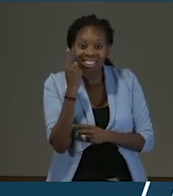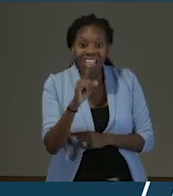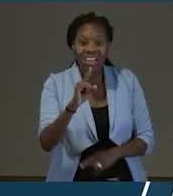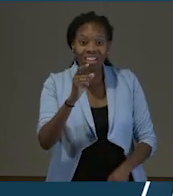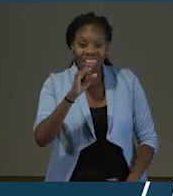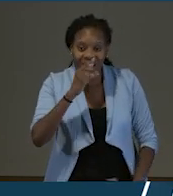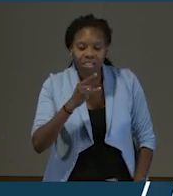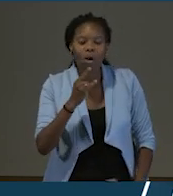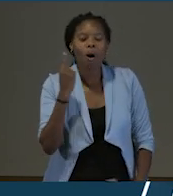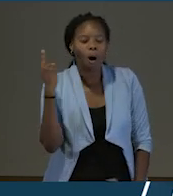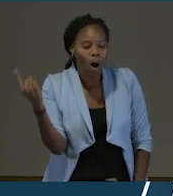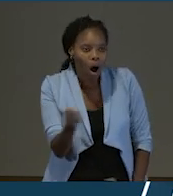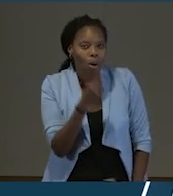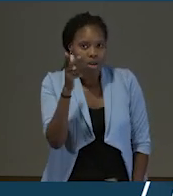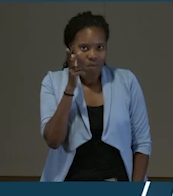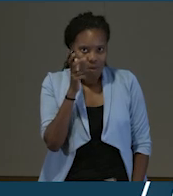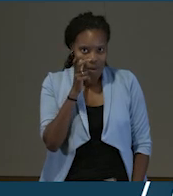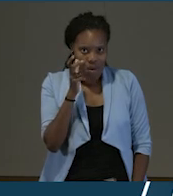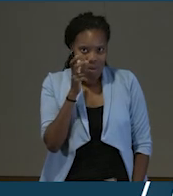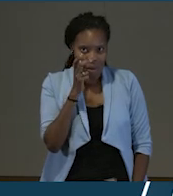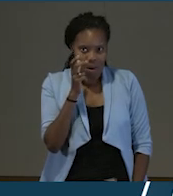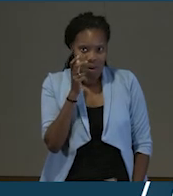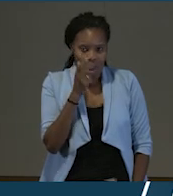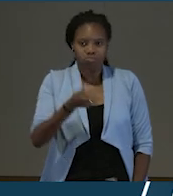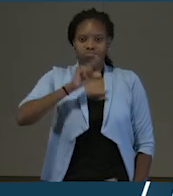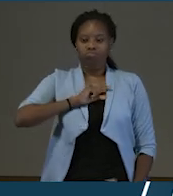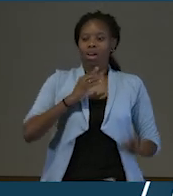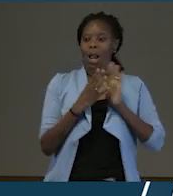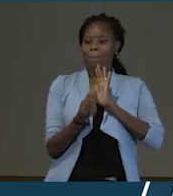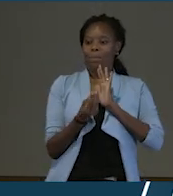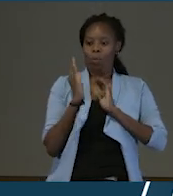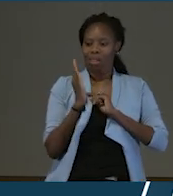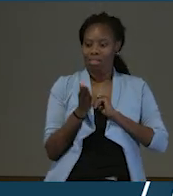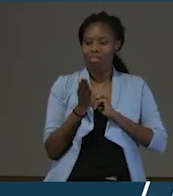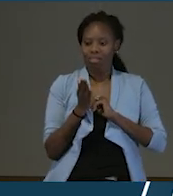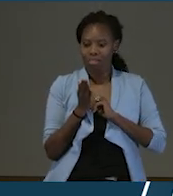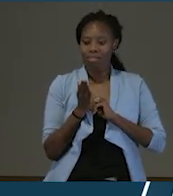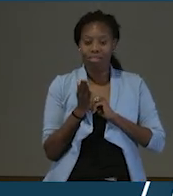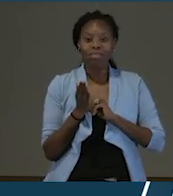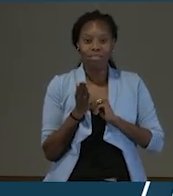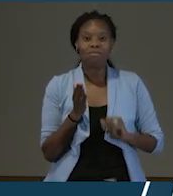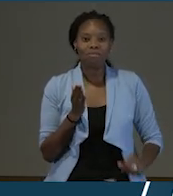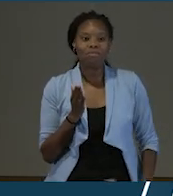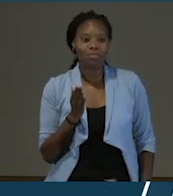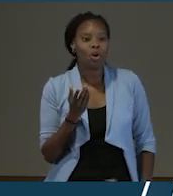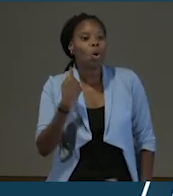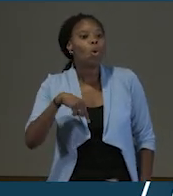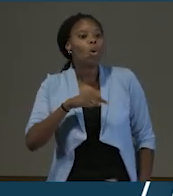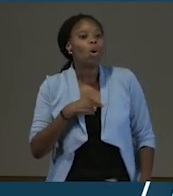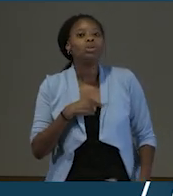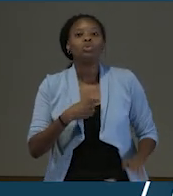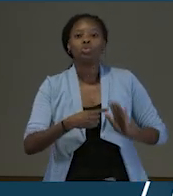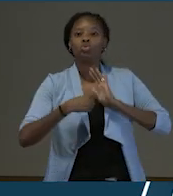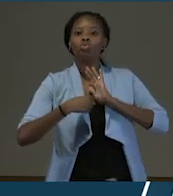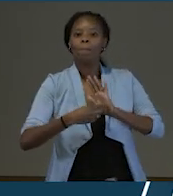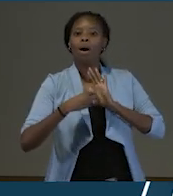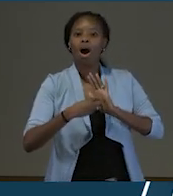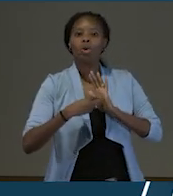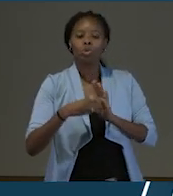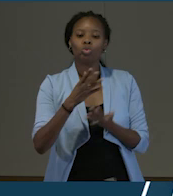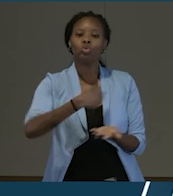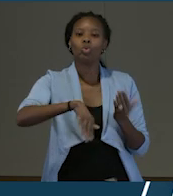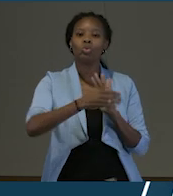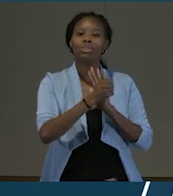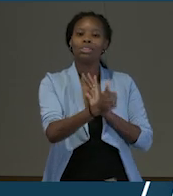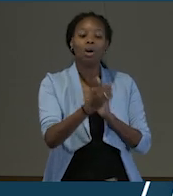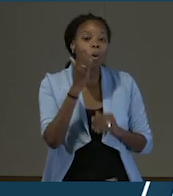us. So we want the positive social skills because they help build positive friendship skills, how to be a